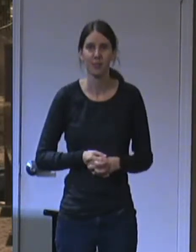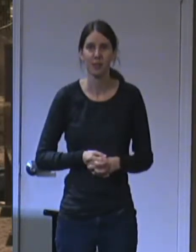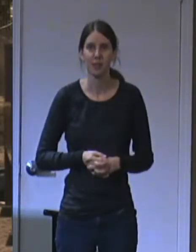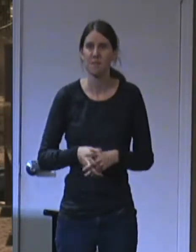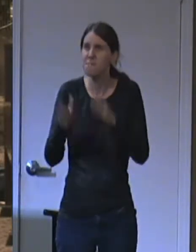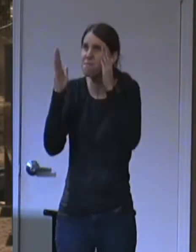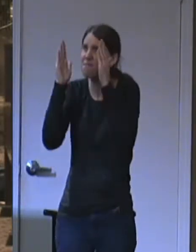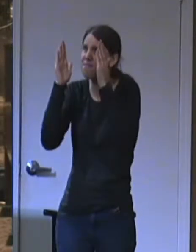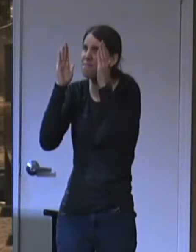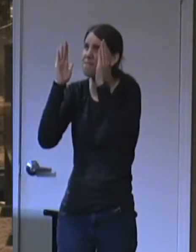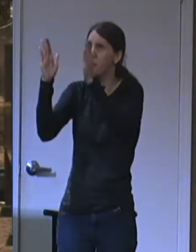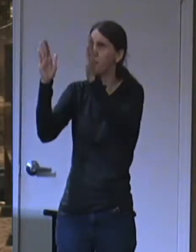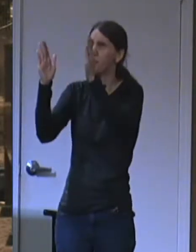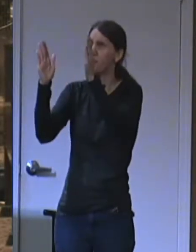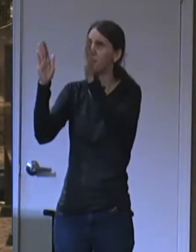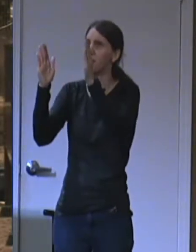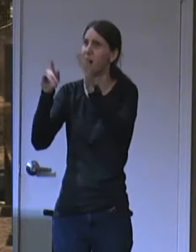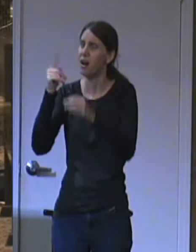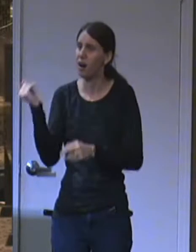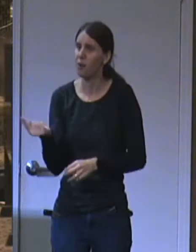Fixed on Him permanently.